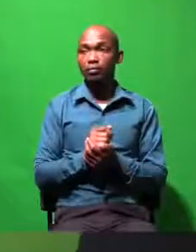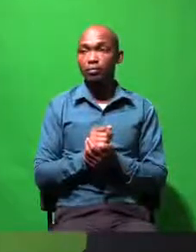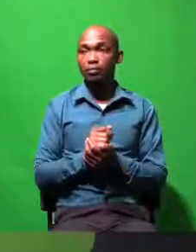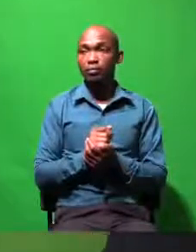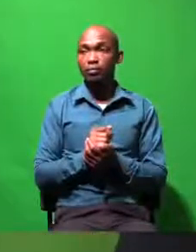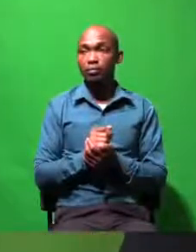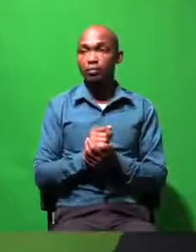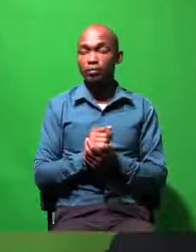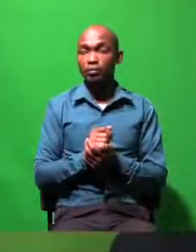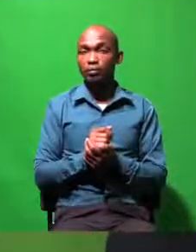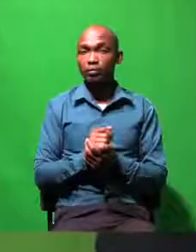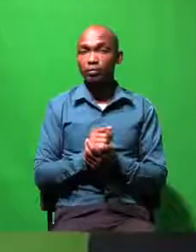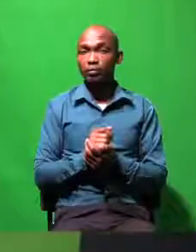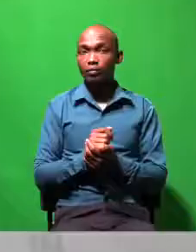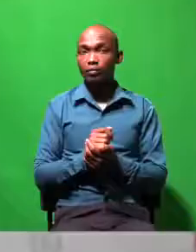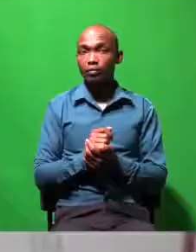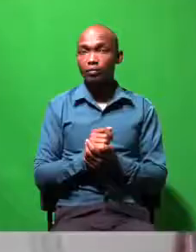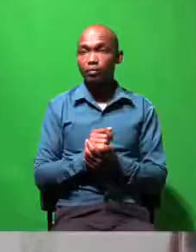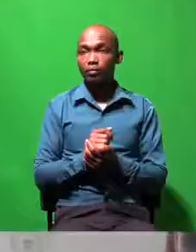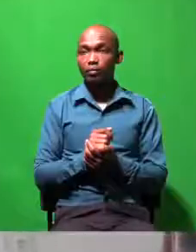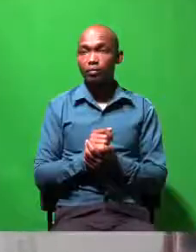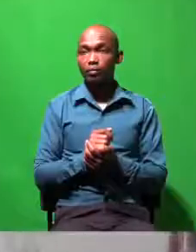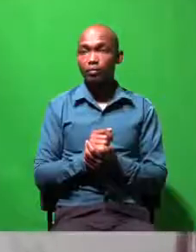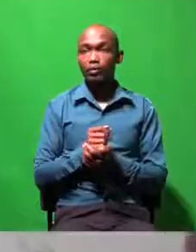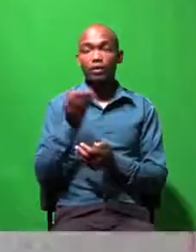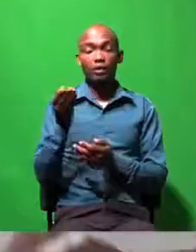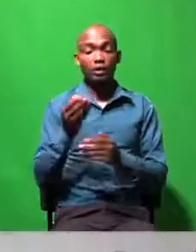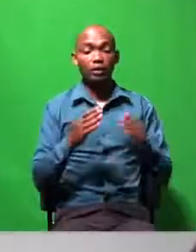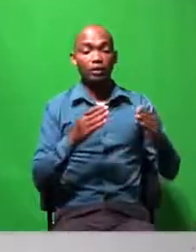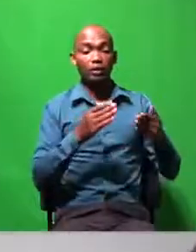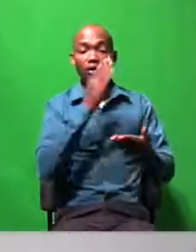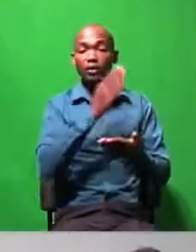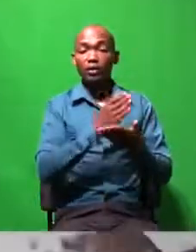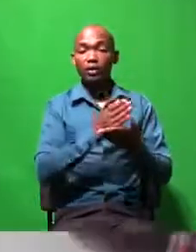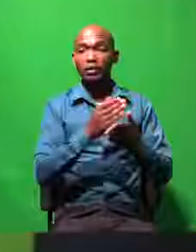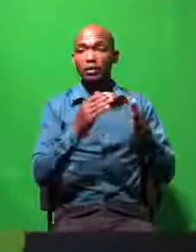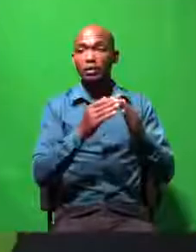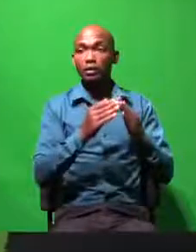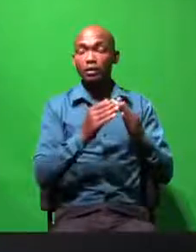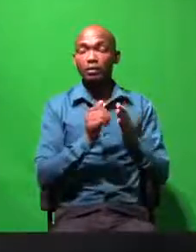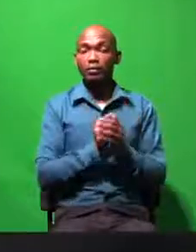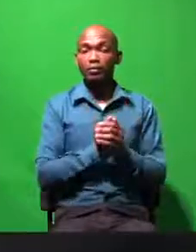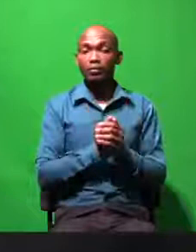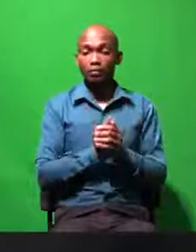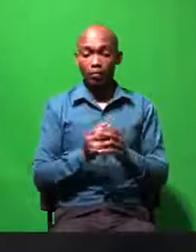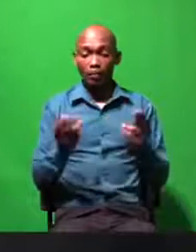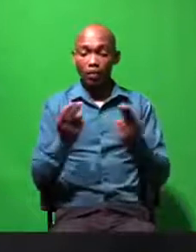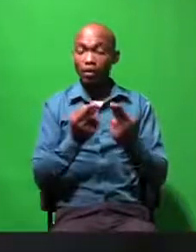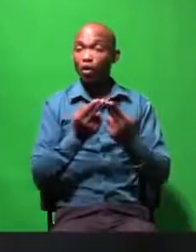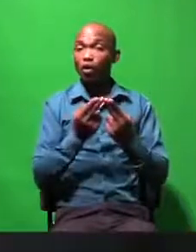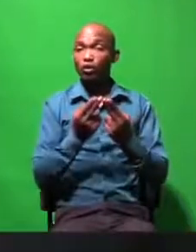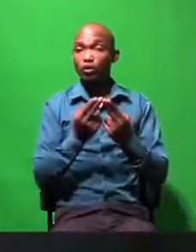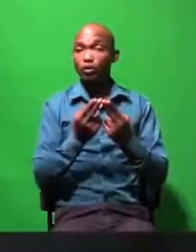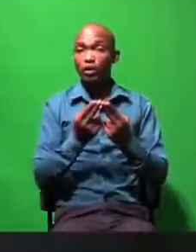It's something like this. You see? This is a right angle. But also, another